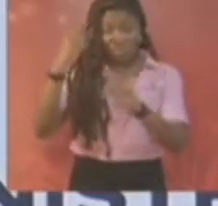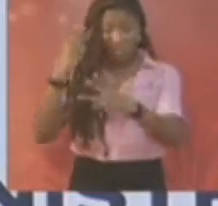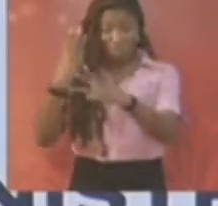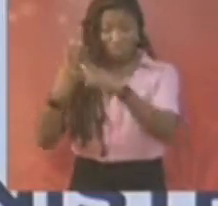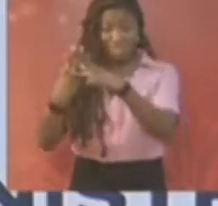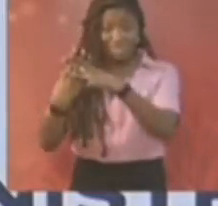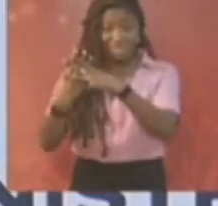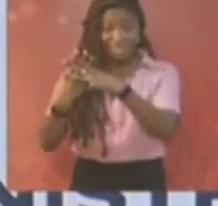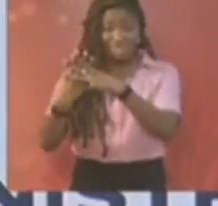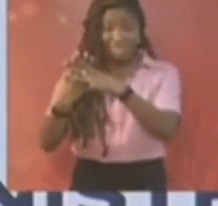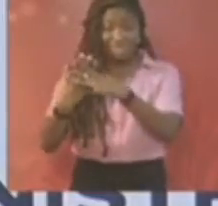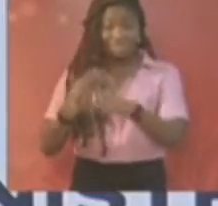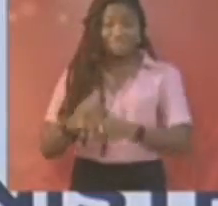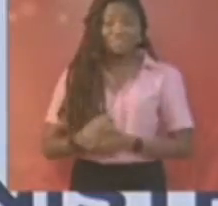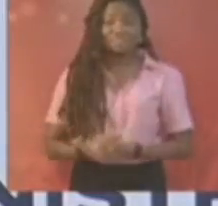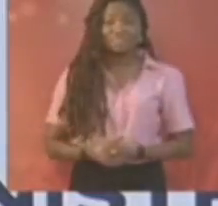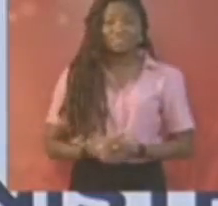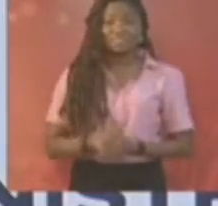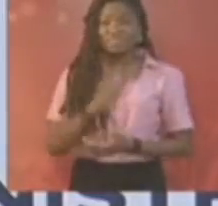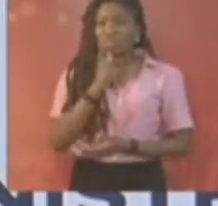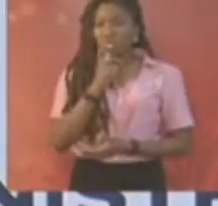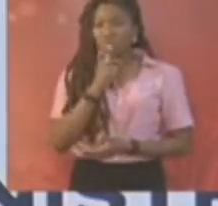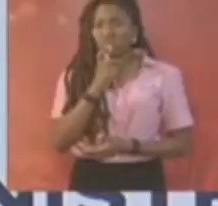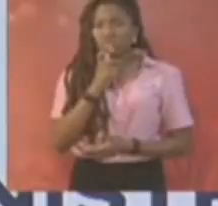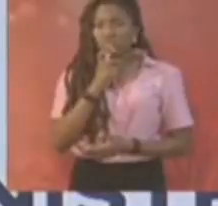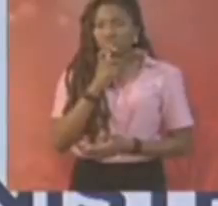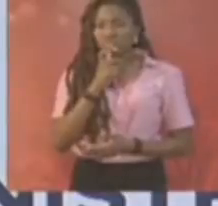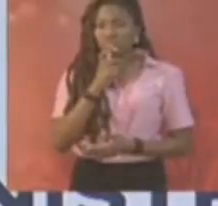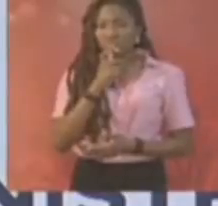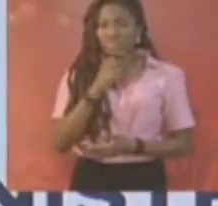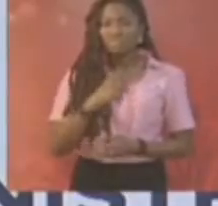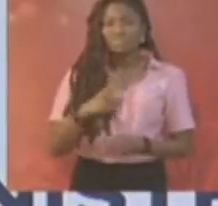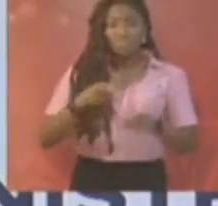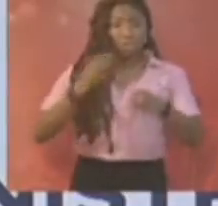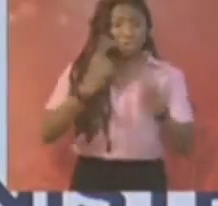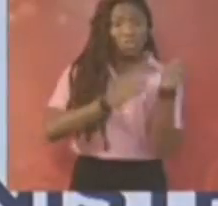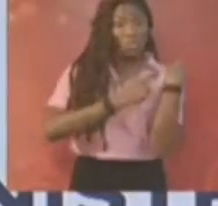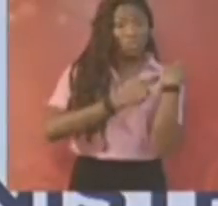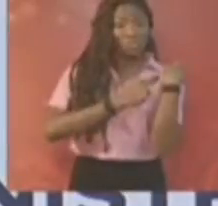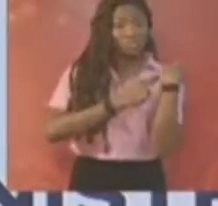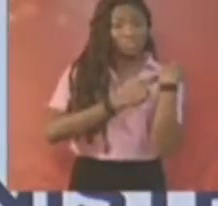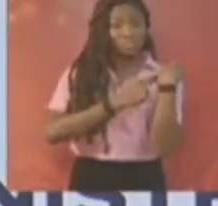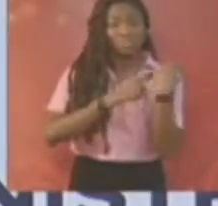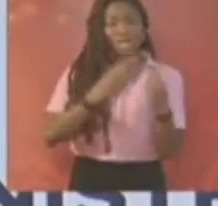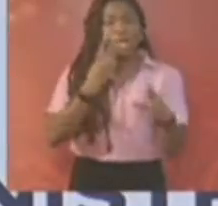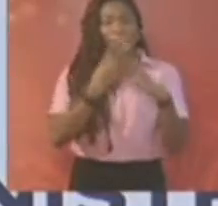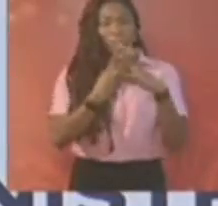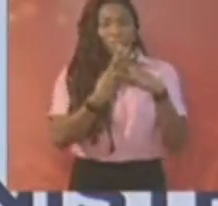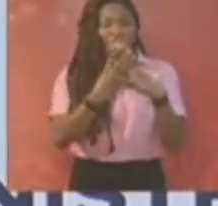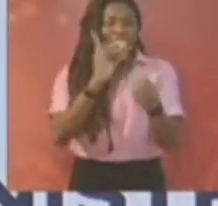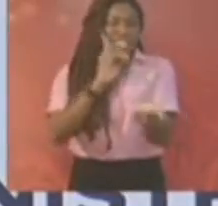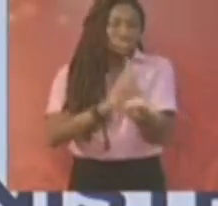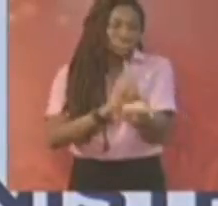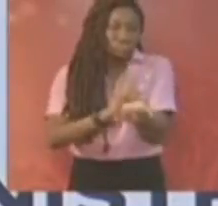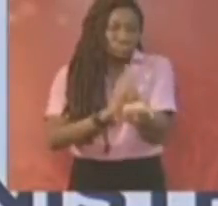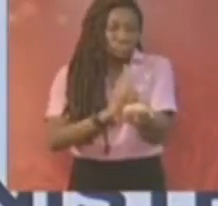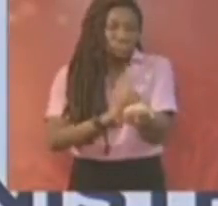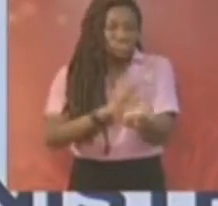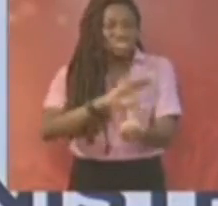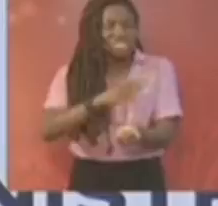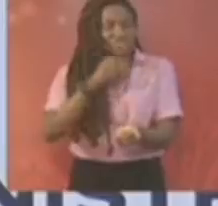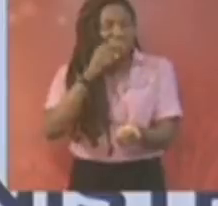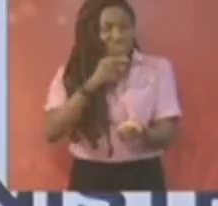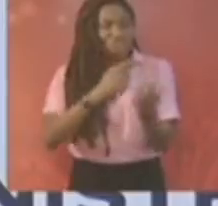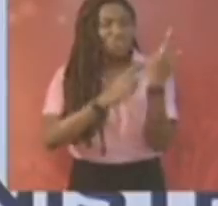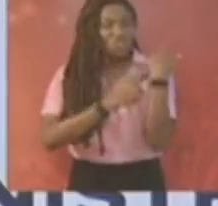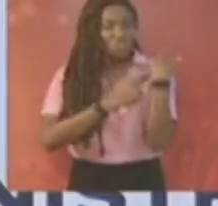that are orchestrated and implemented by the prison medical personnel, and there is technical guidance that is provided